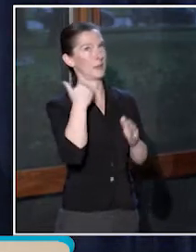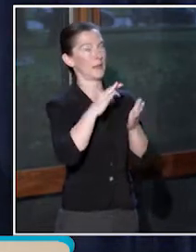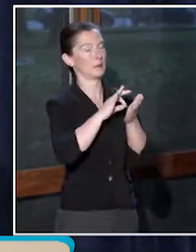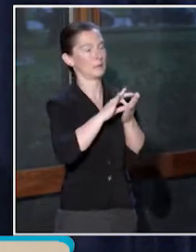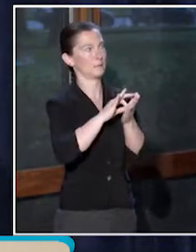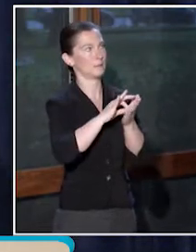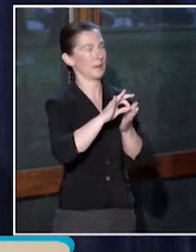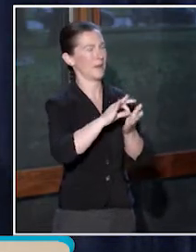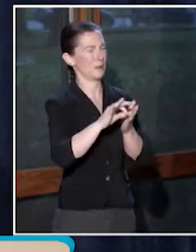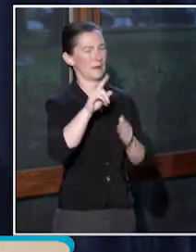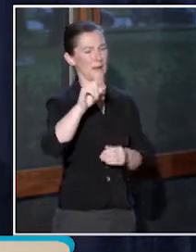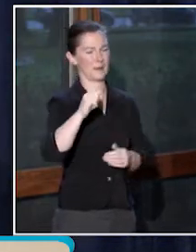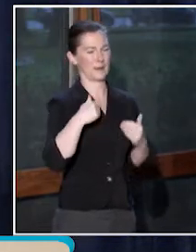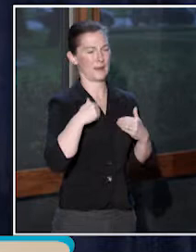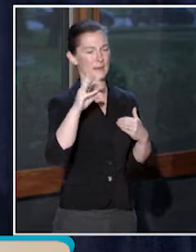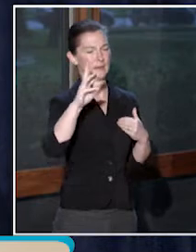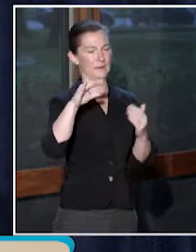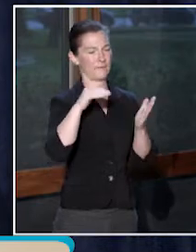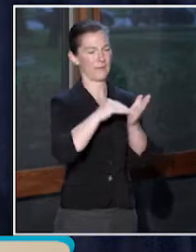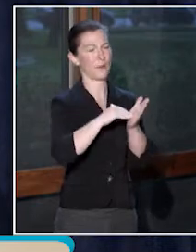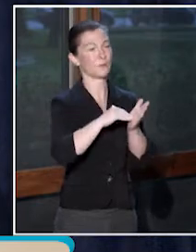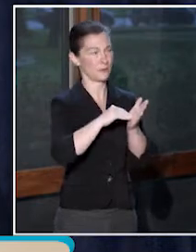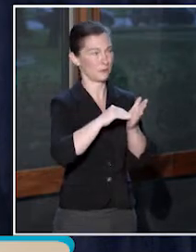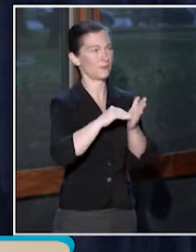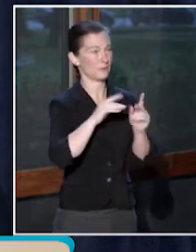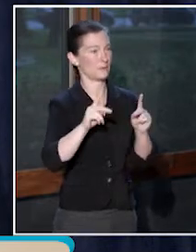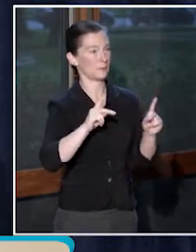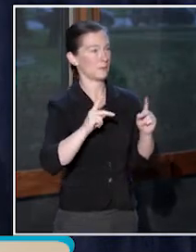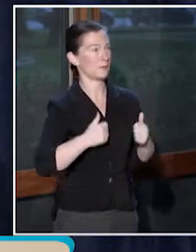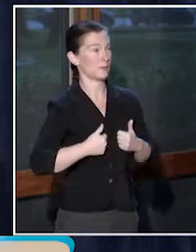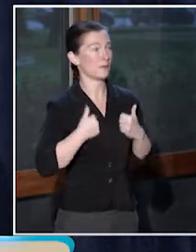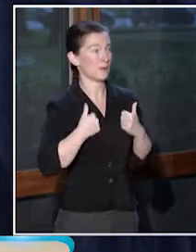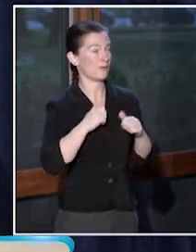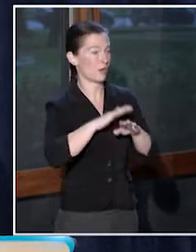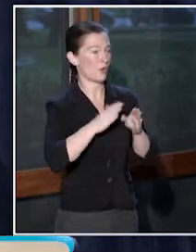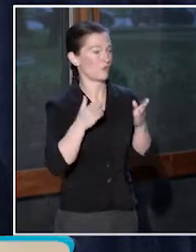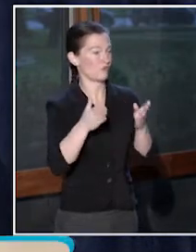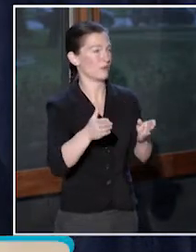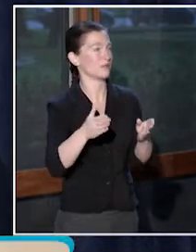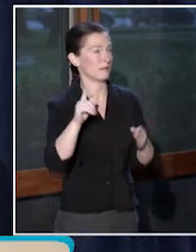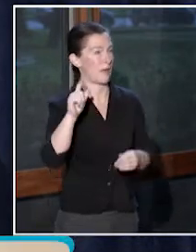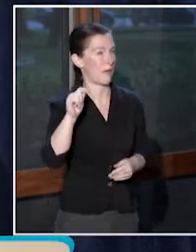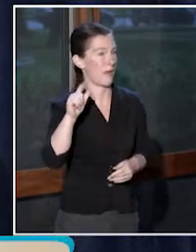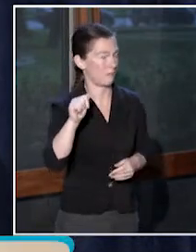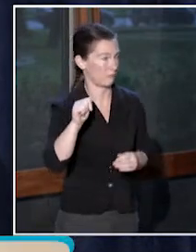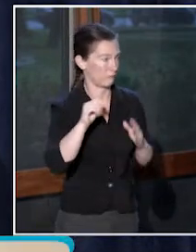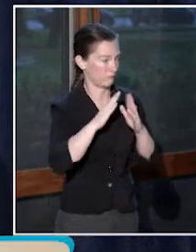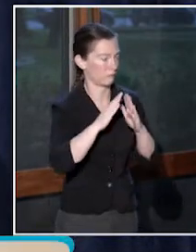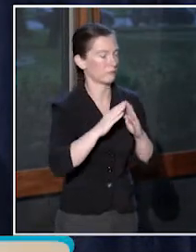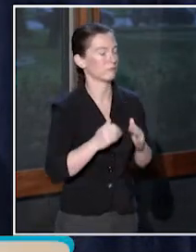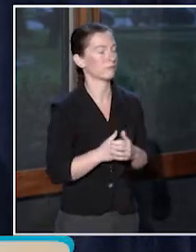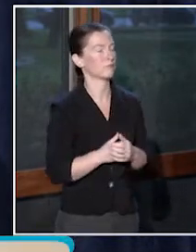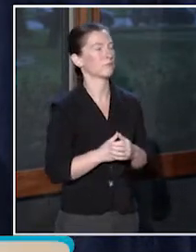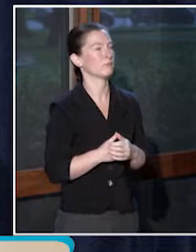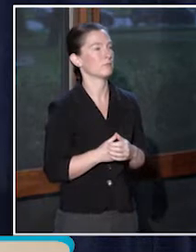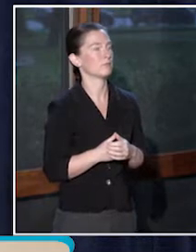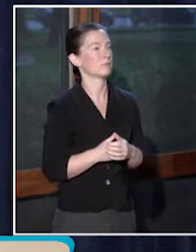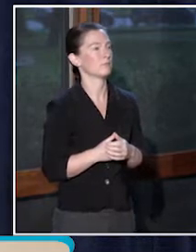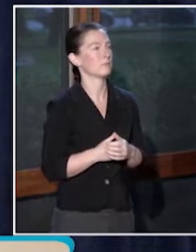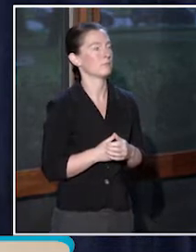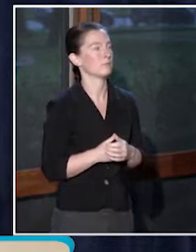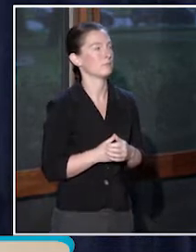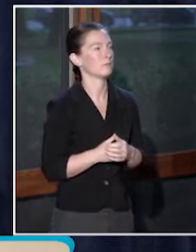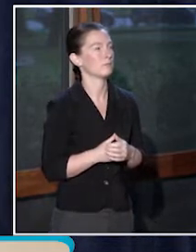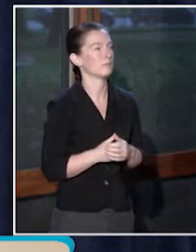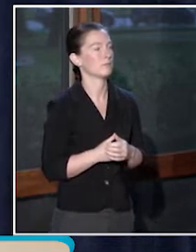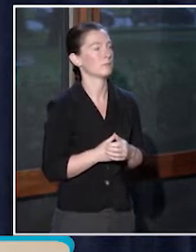like 65,000 people living on their streets. But I